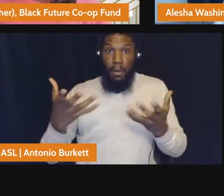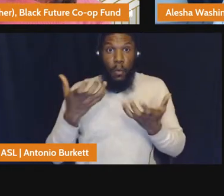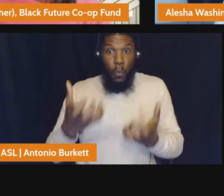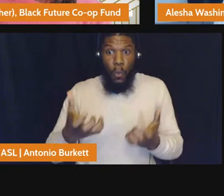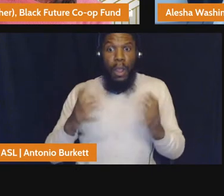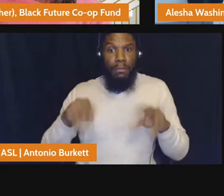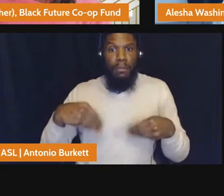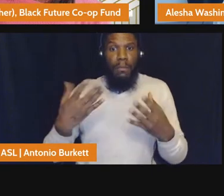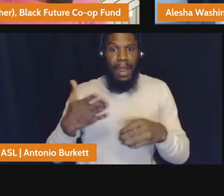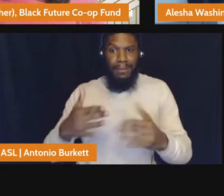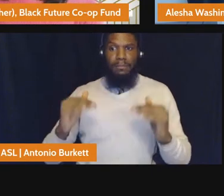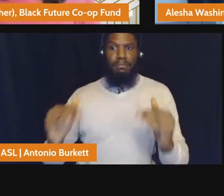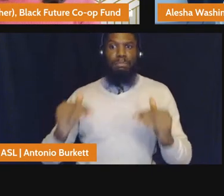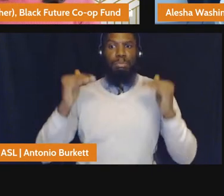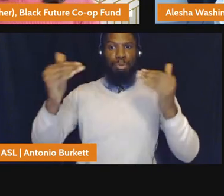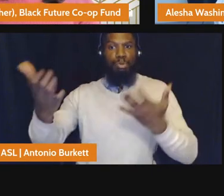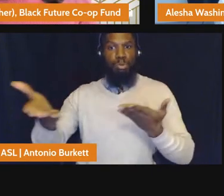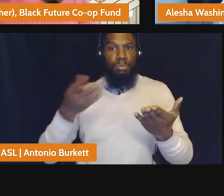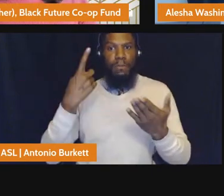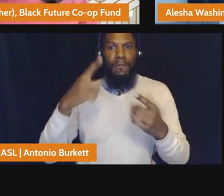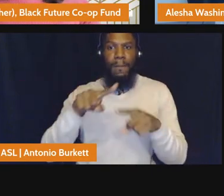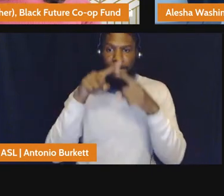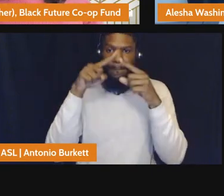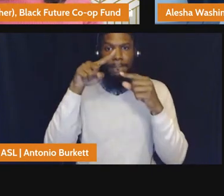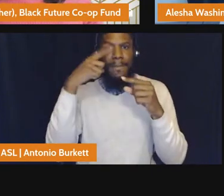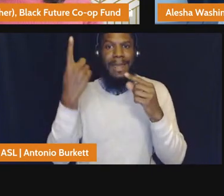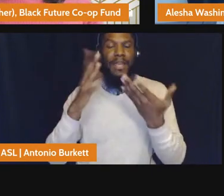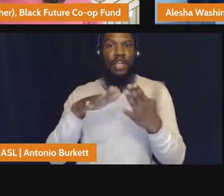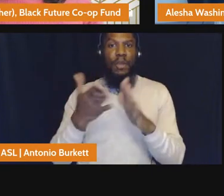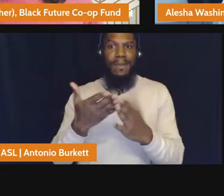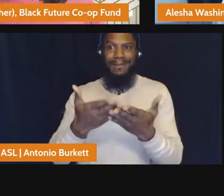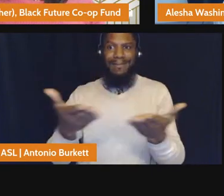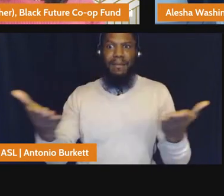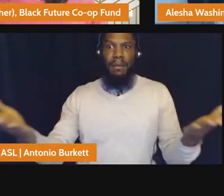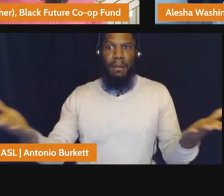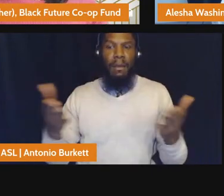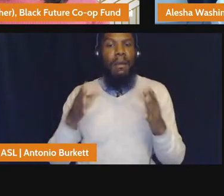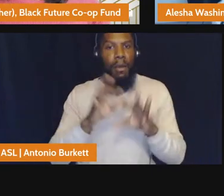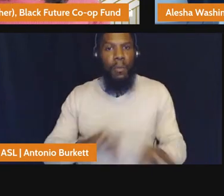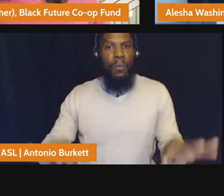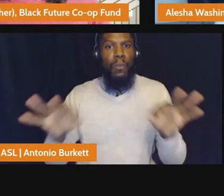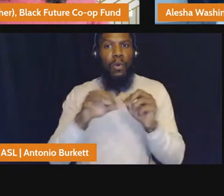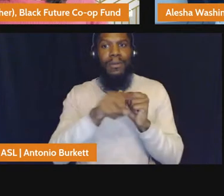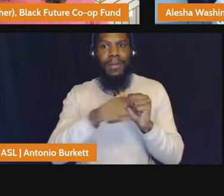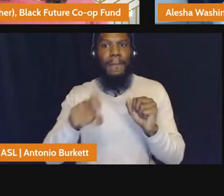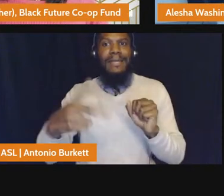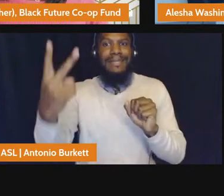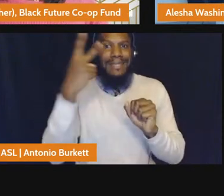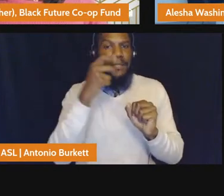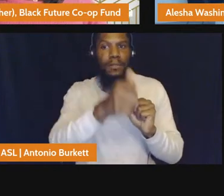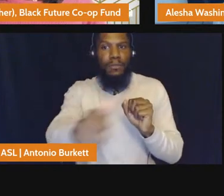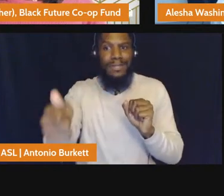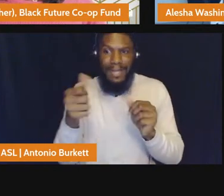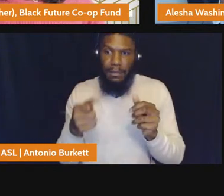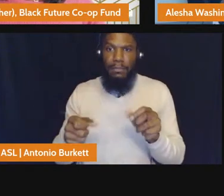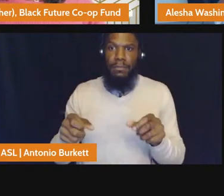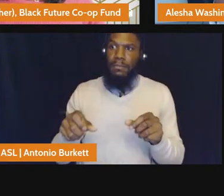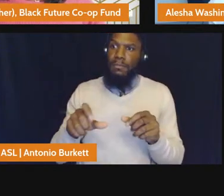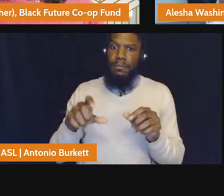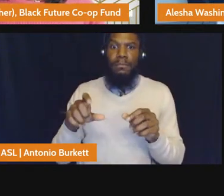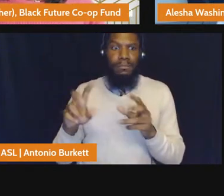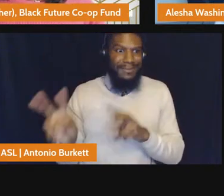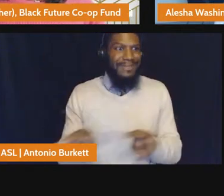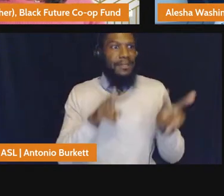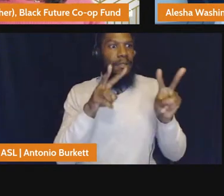Black communities, it is important for folks to see themselves reflected in the leadership of the institutions that have the wealth